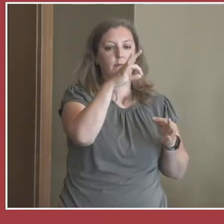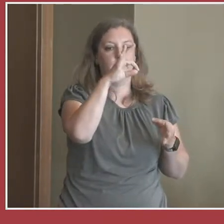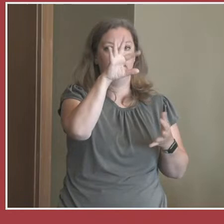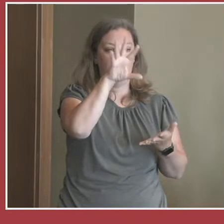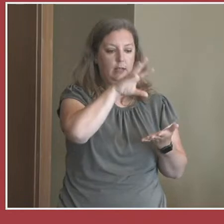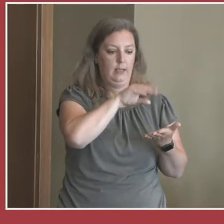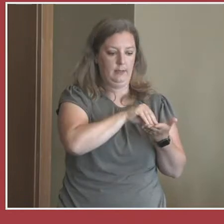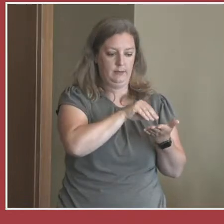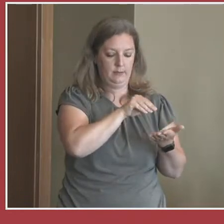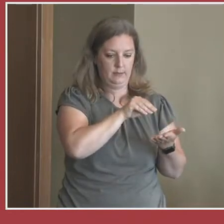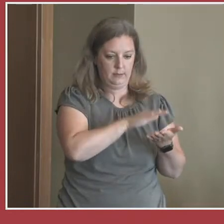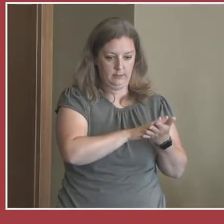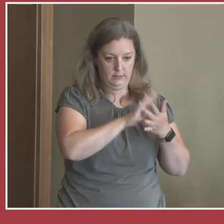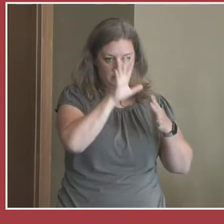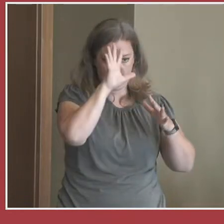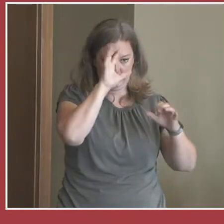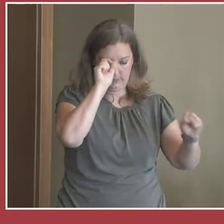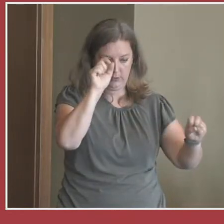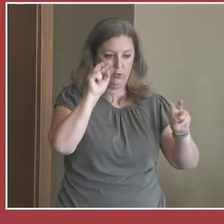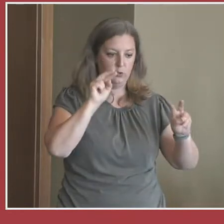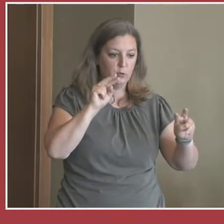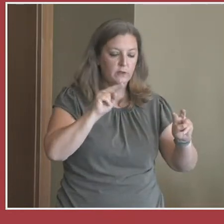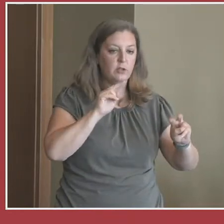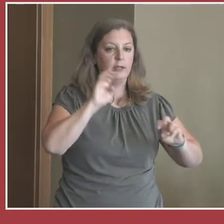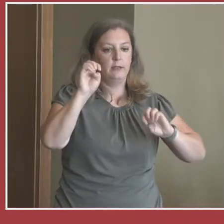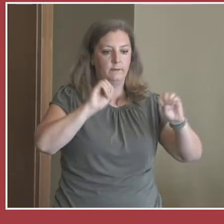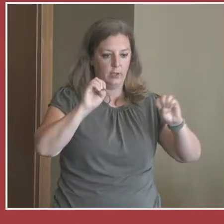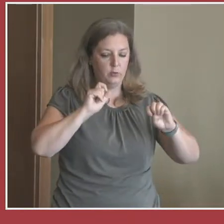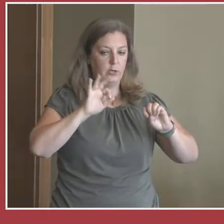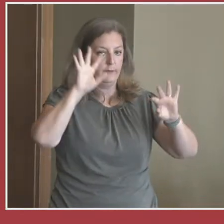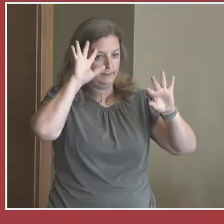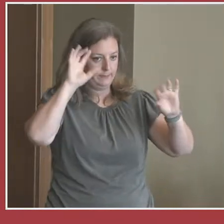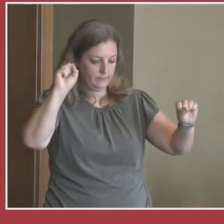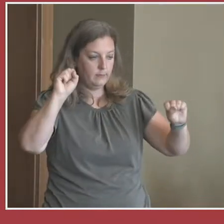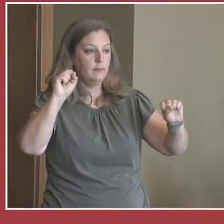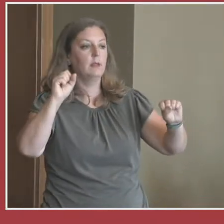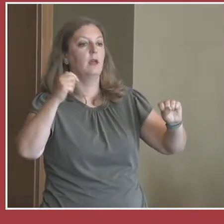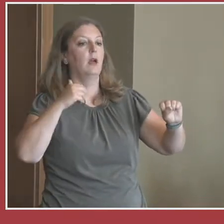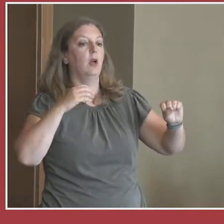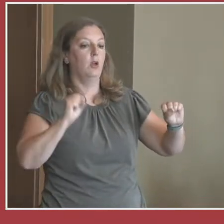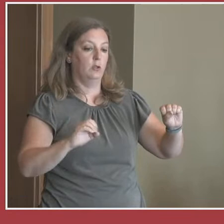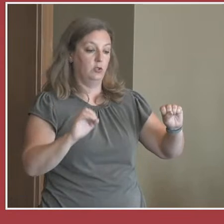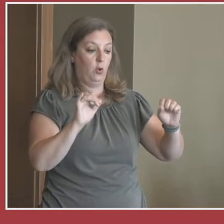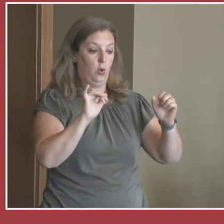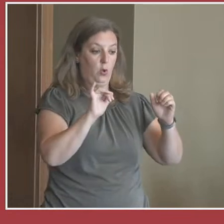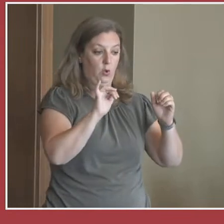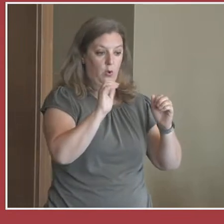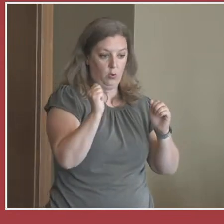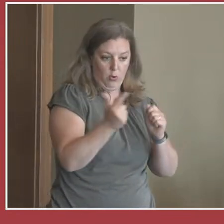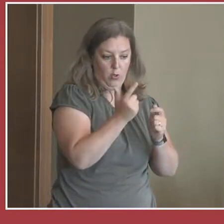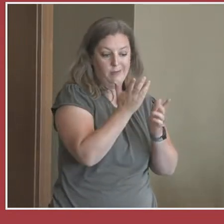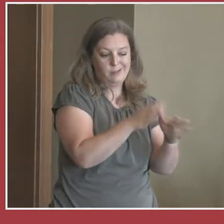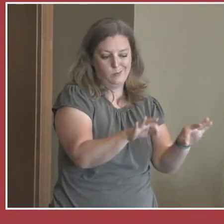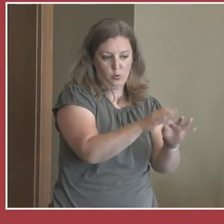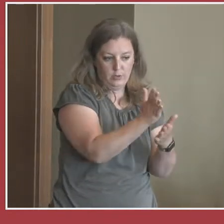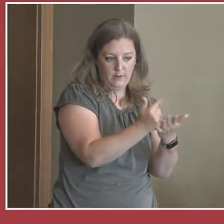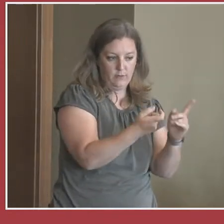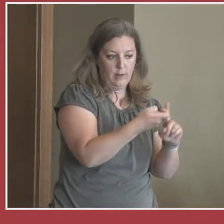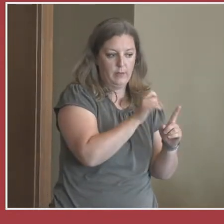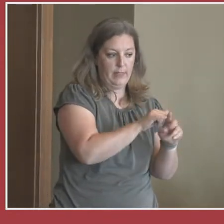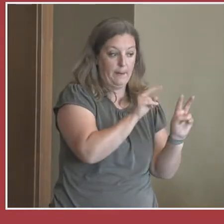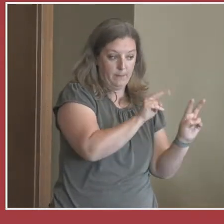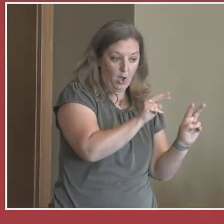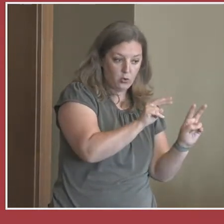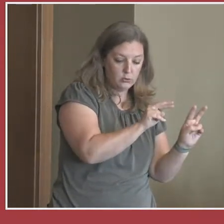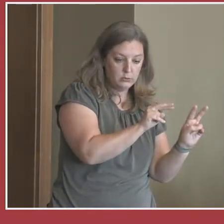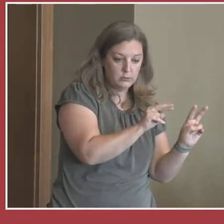captures the supervision and evaluation of the superintendent. And so we've moved the relevant pieces from that